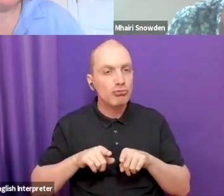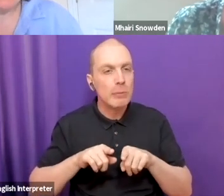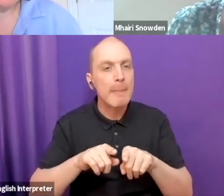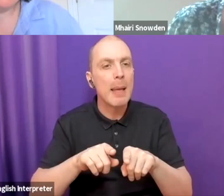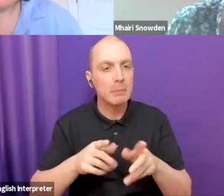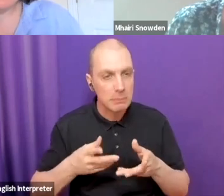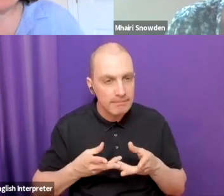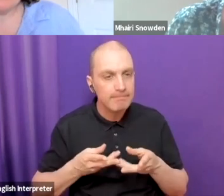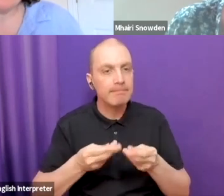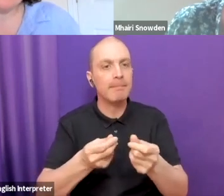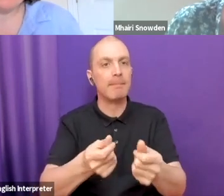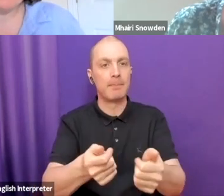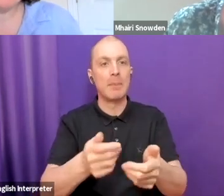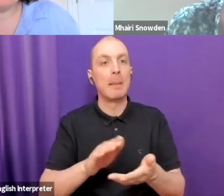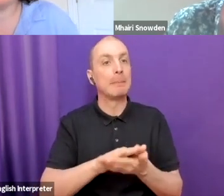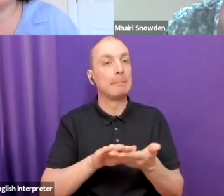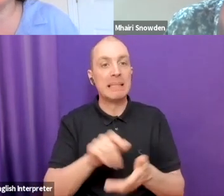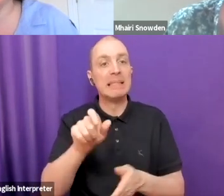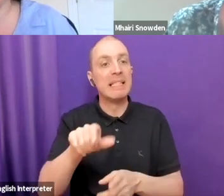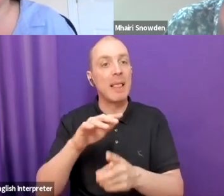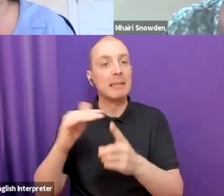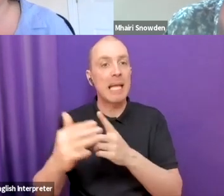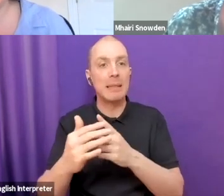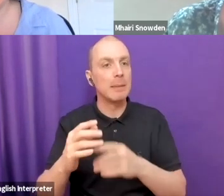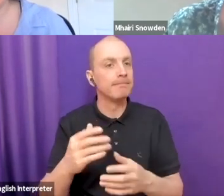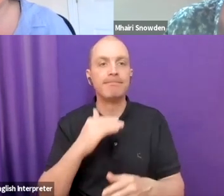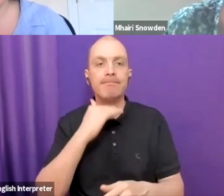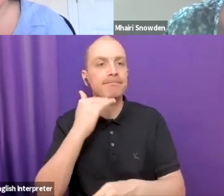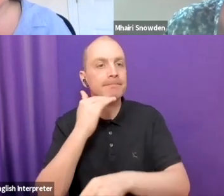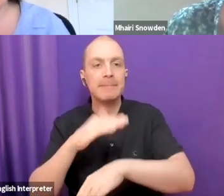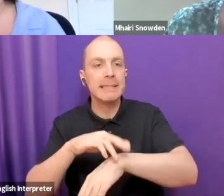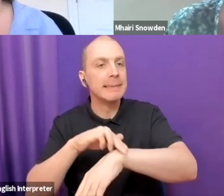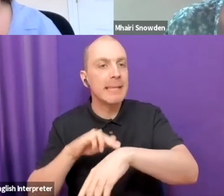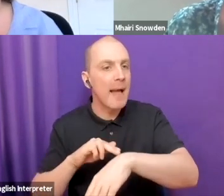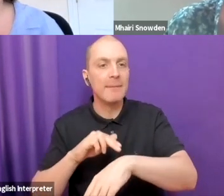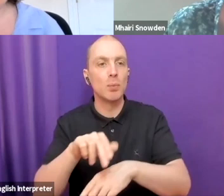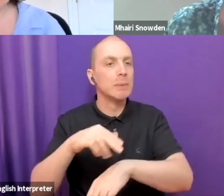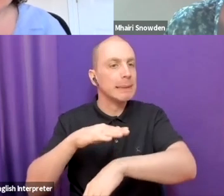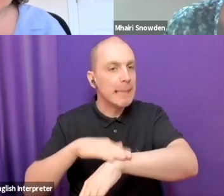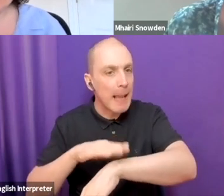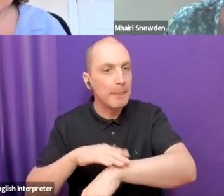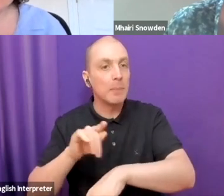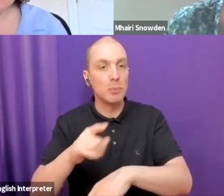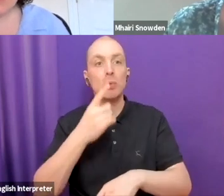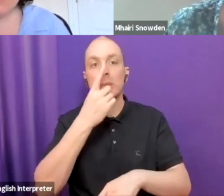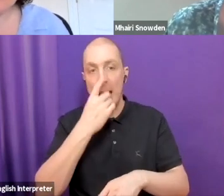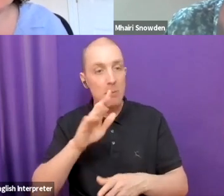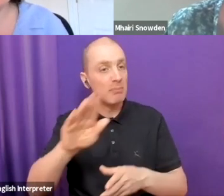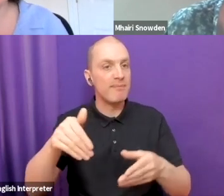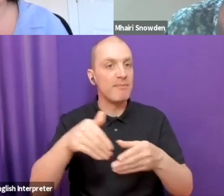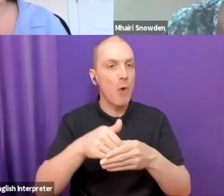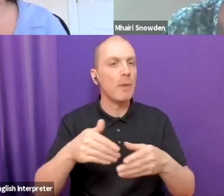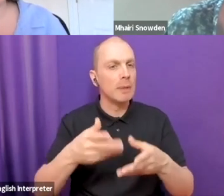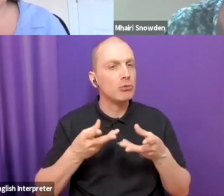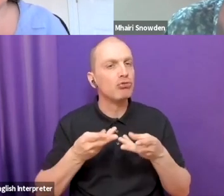can contribute at a single point if they don't have a lot of capacity to do that. So we'll be working not only with the Human Rights Consortium, the Commission